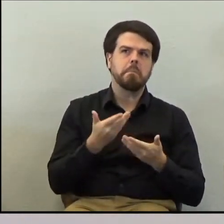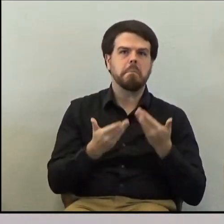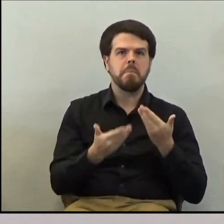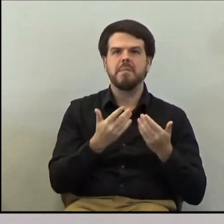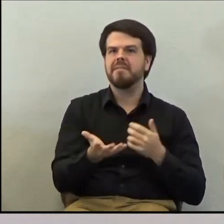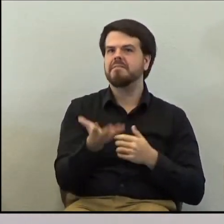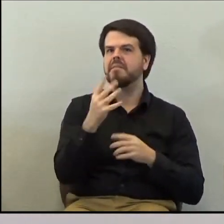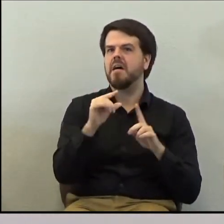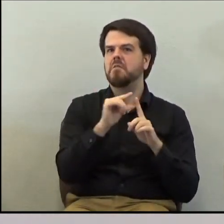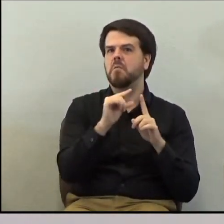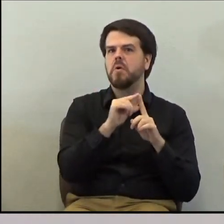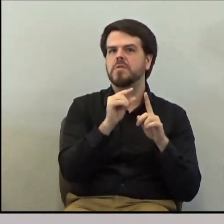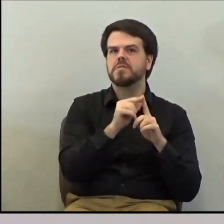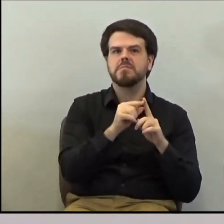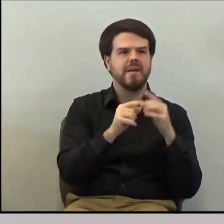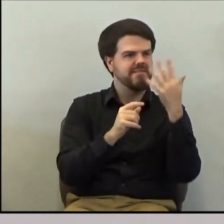each,